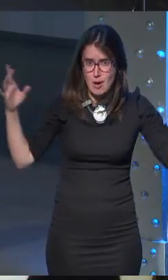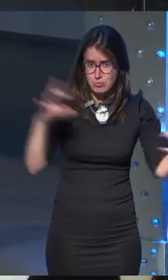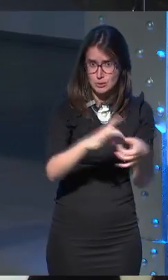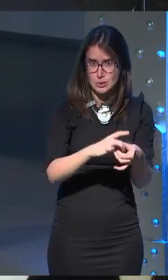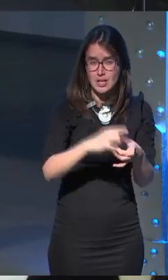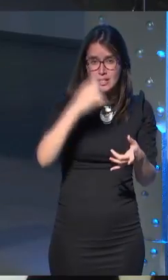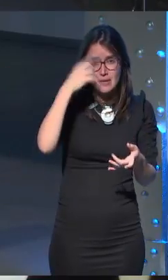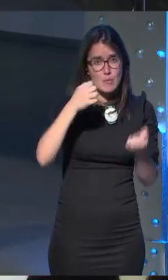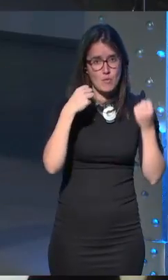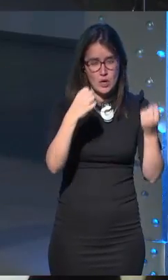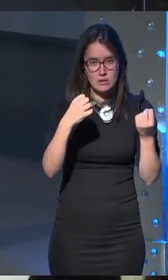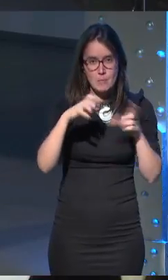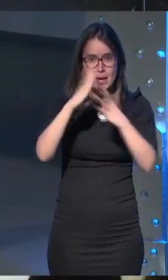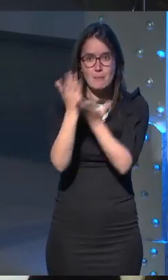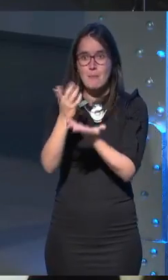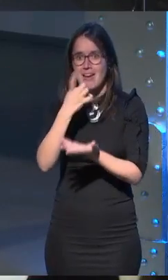with radiation.